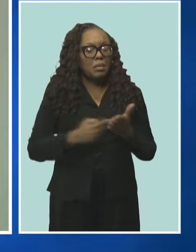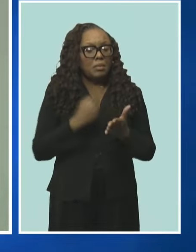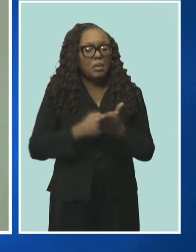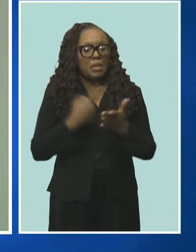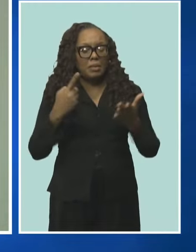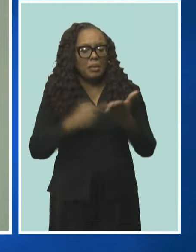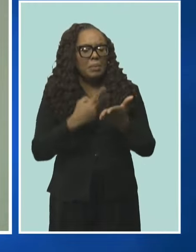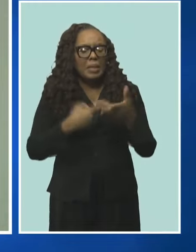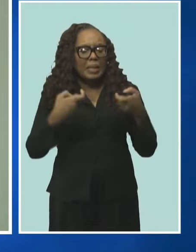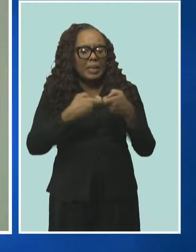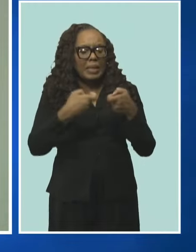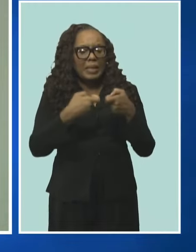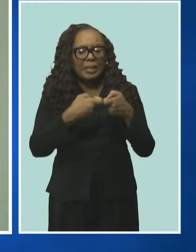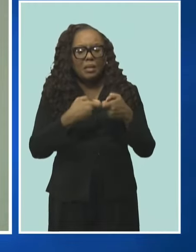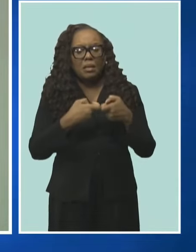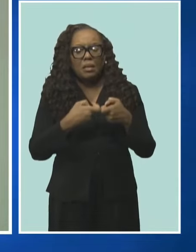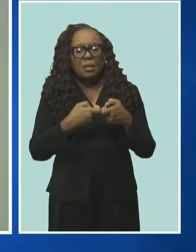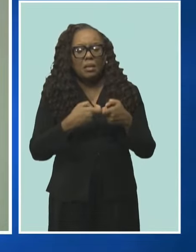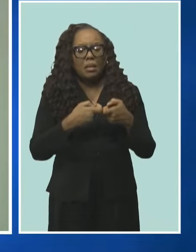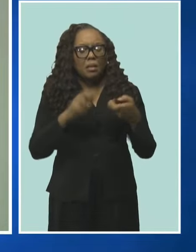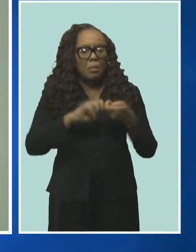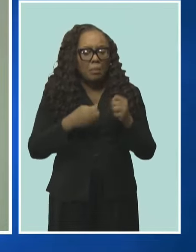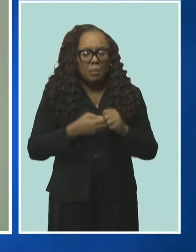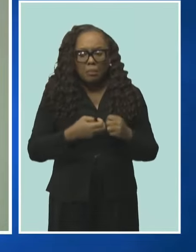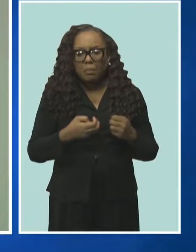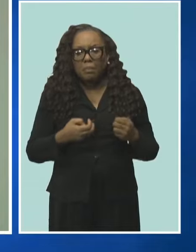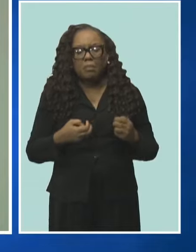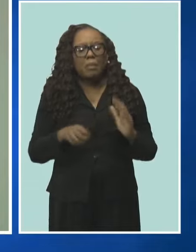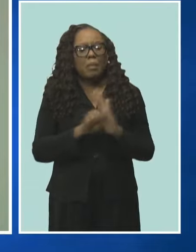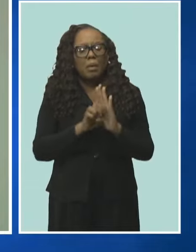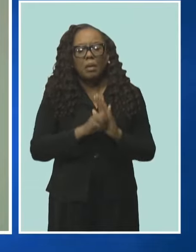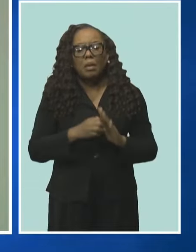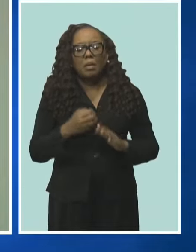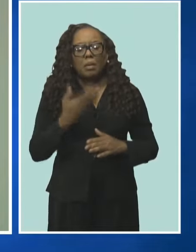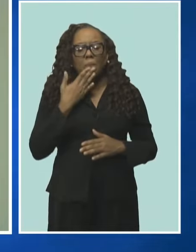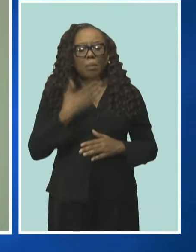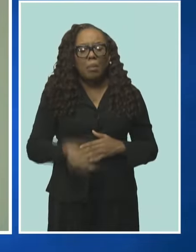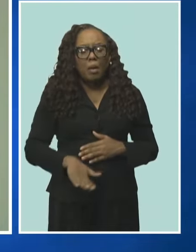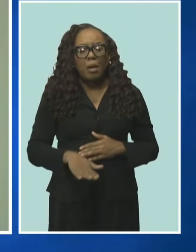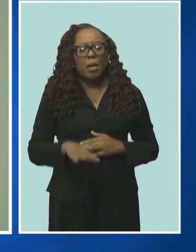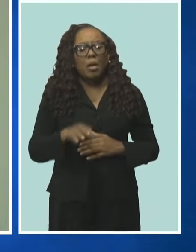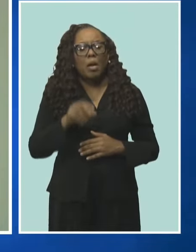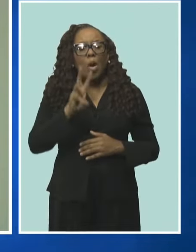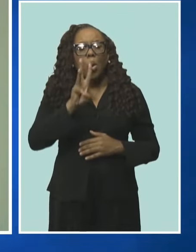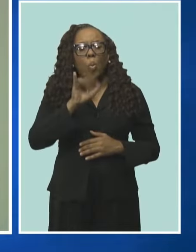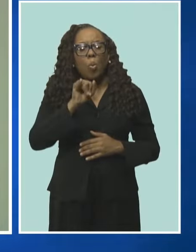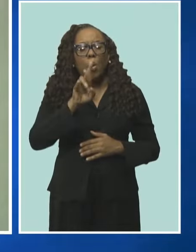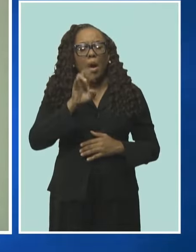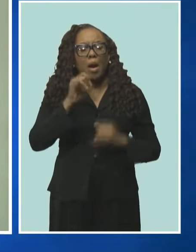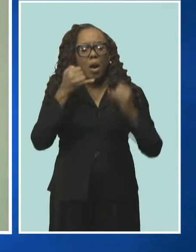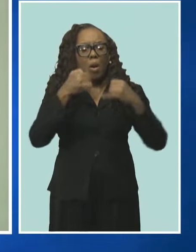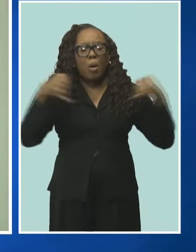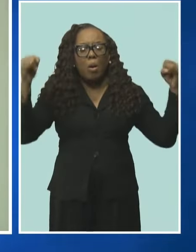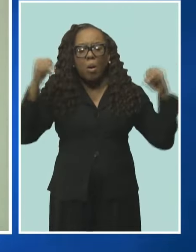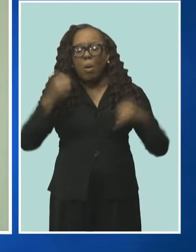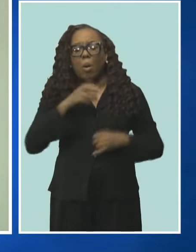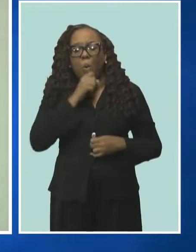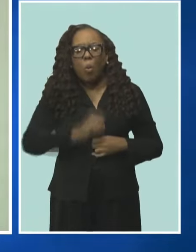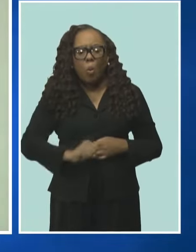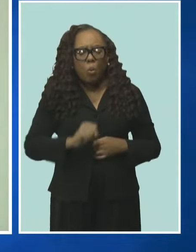problems that stems from either poor wiring or ancient wiring. And then we